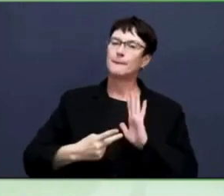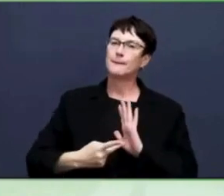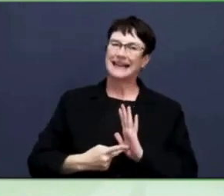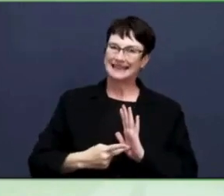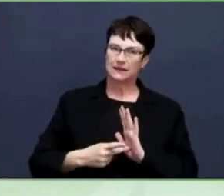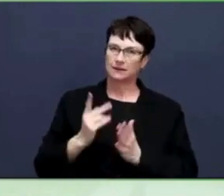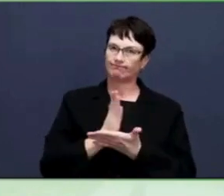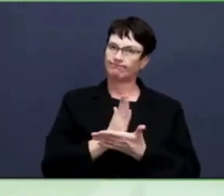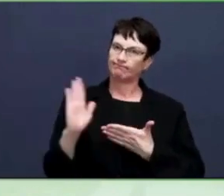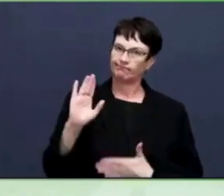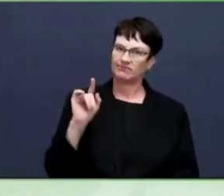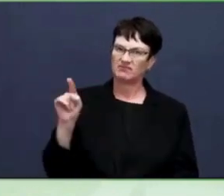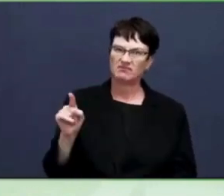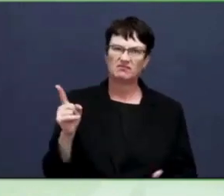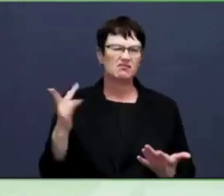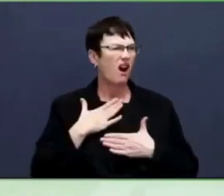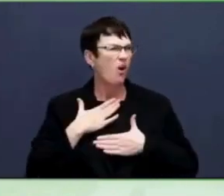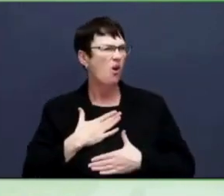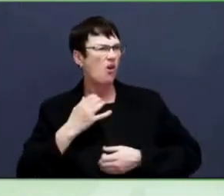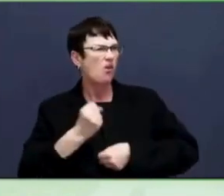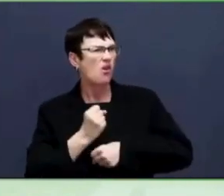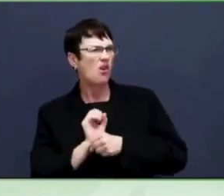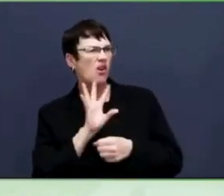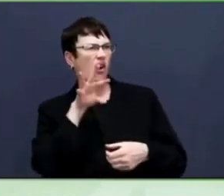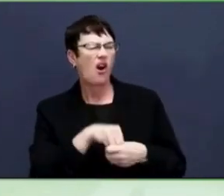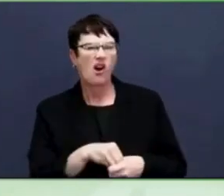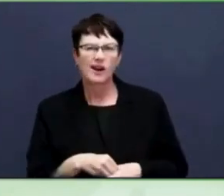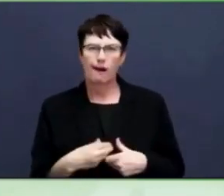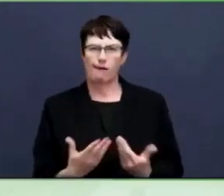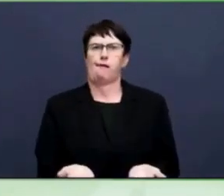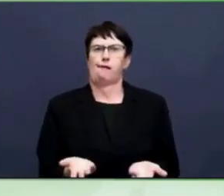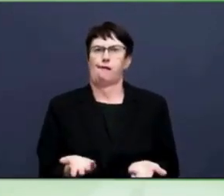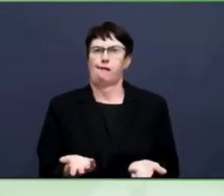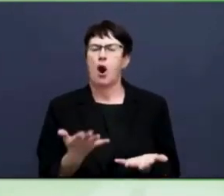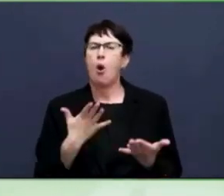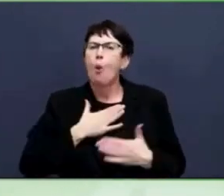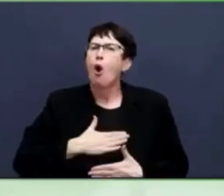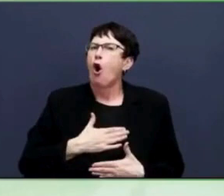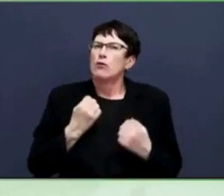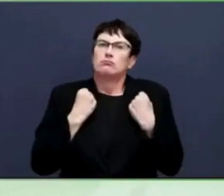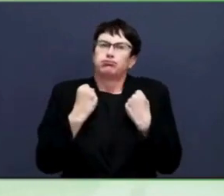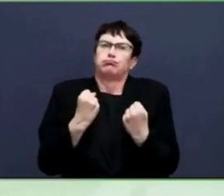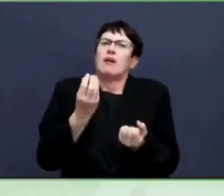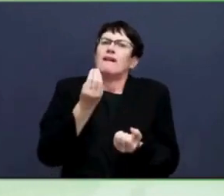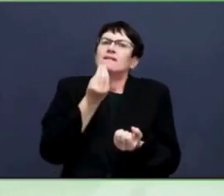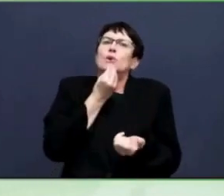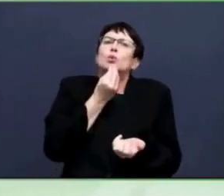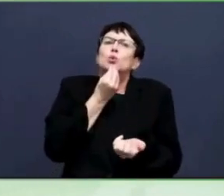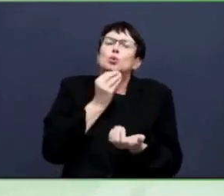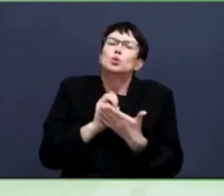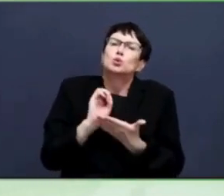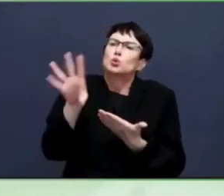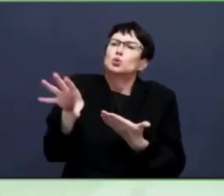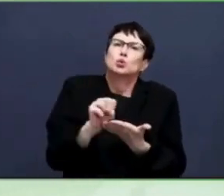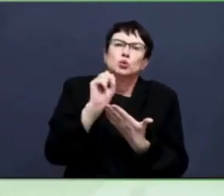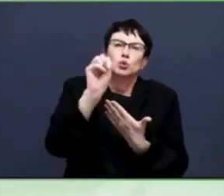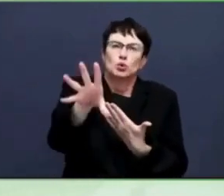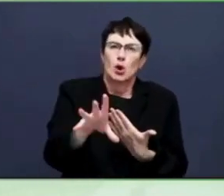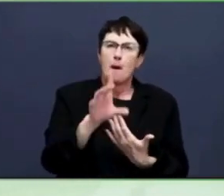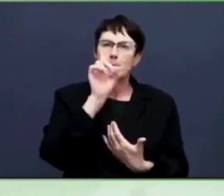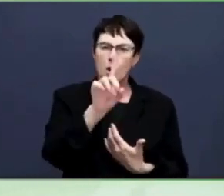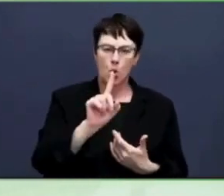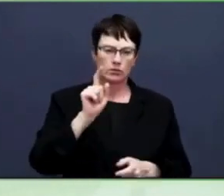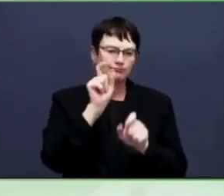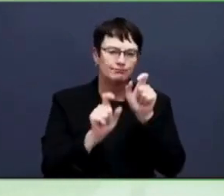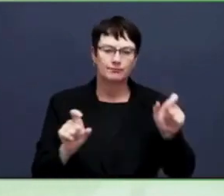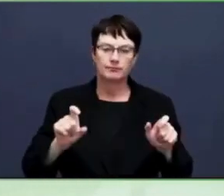the set time they've got in the video. You've got people with strange voices because of hearing impairments. I have such a long list,